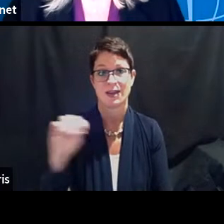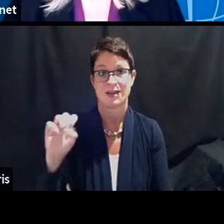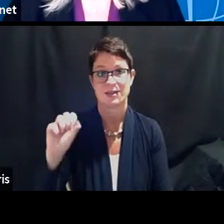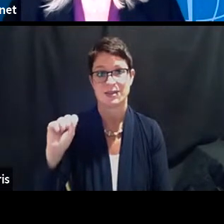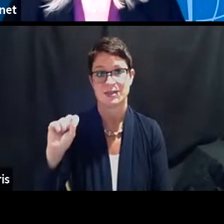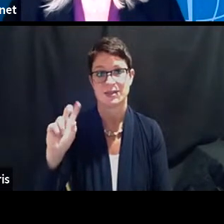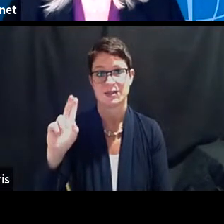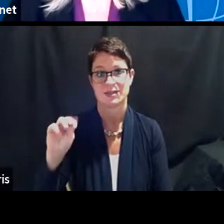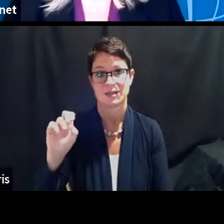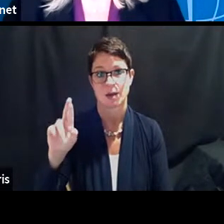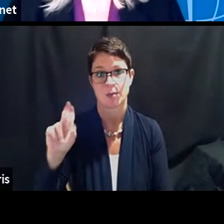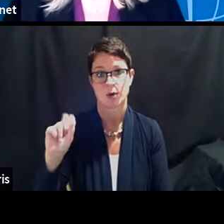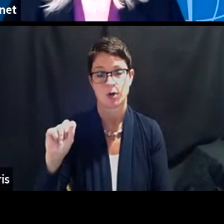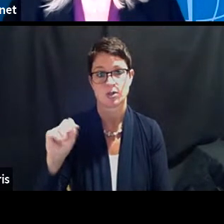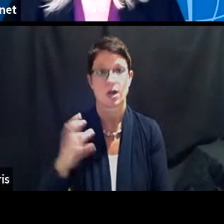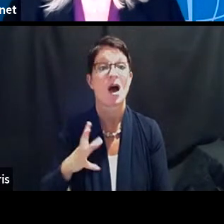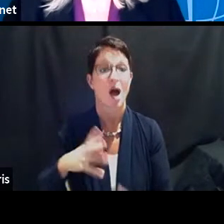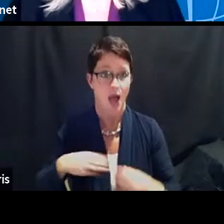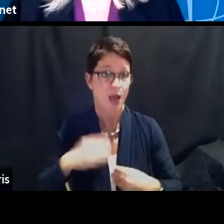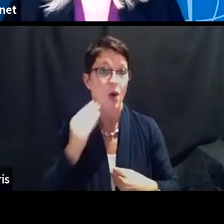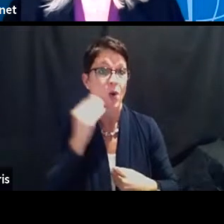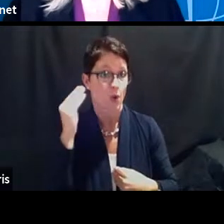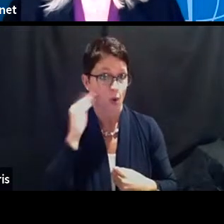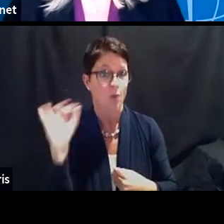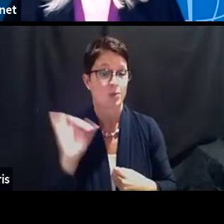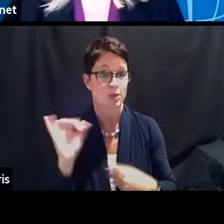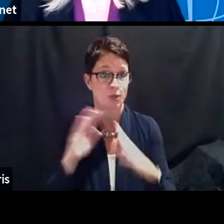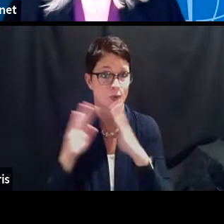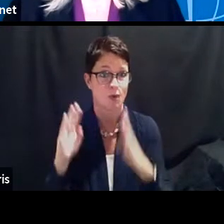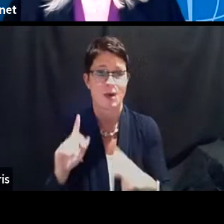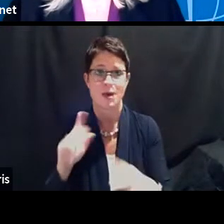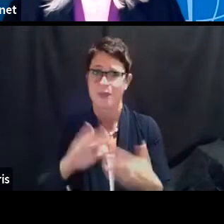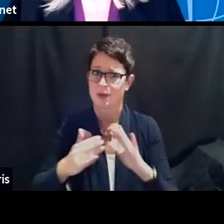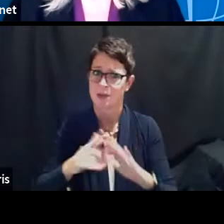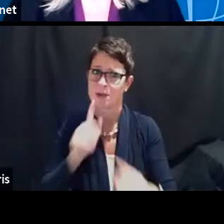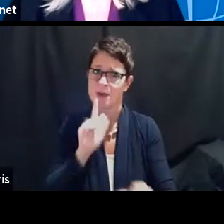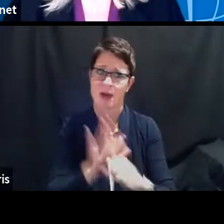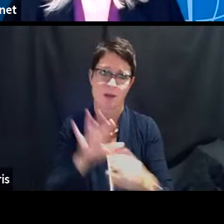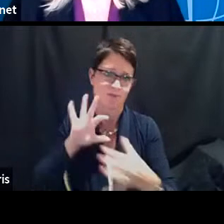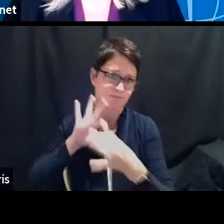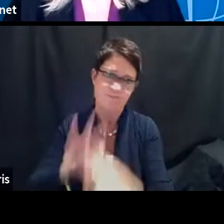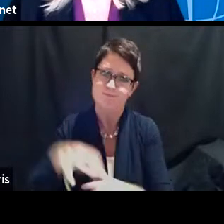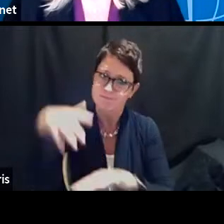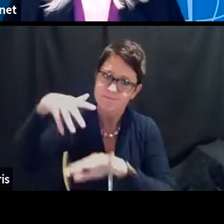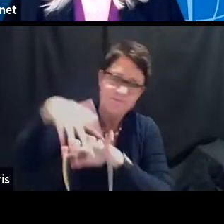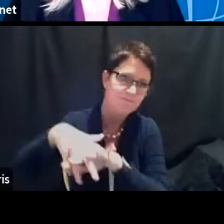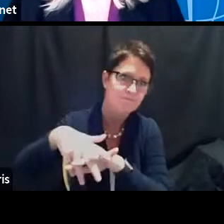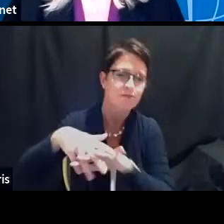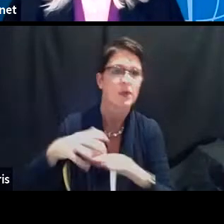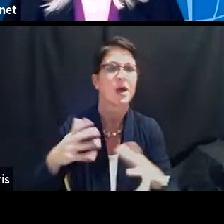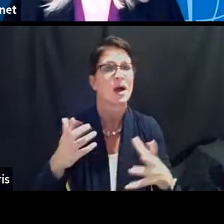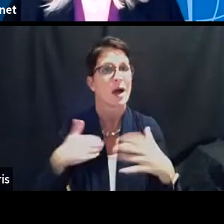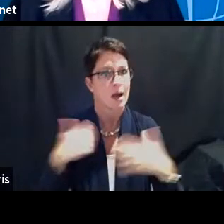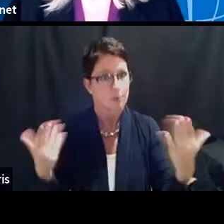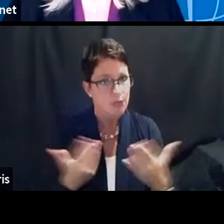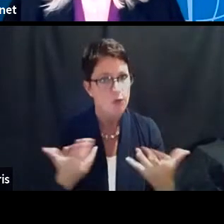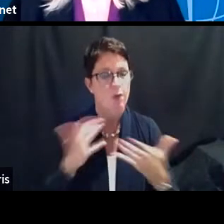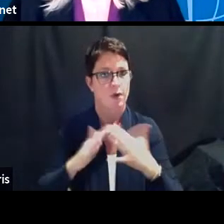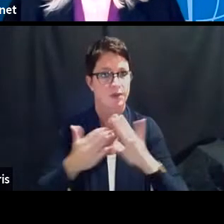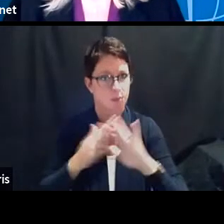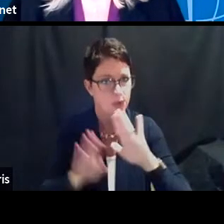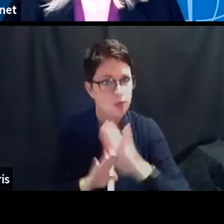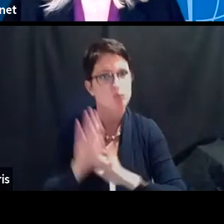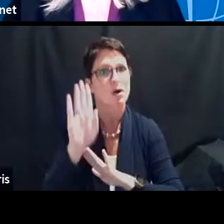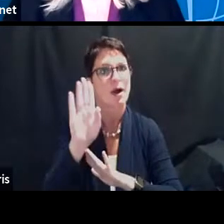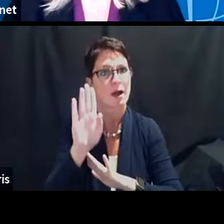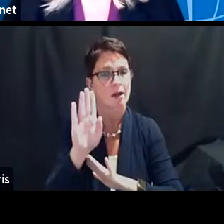a homeowner, and I'm committed to the community. I think I'm here to try to help the community drive.